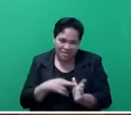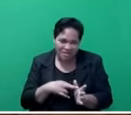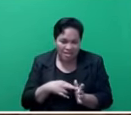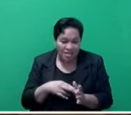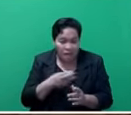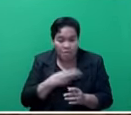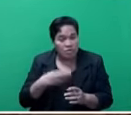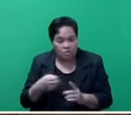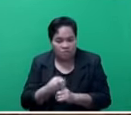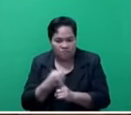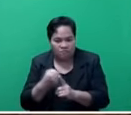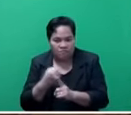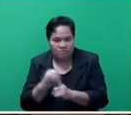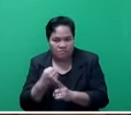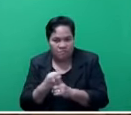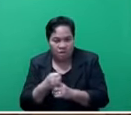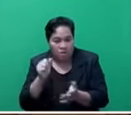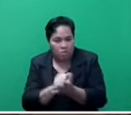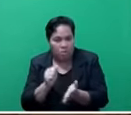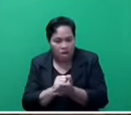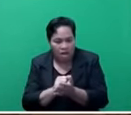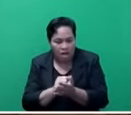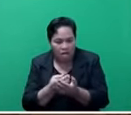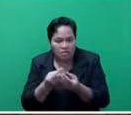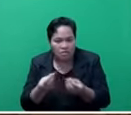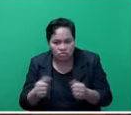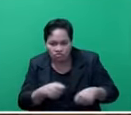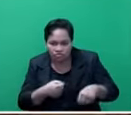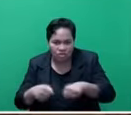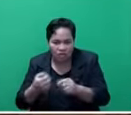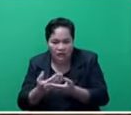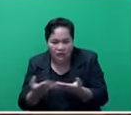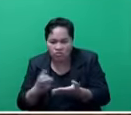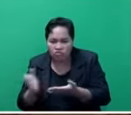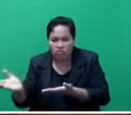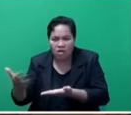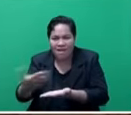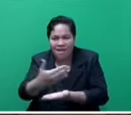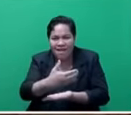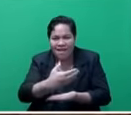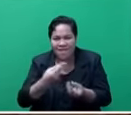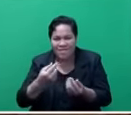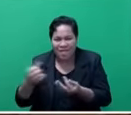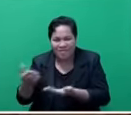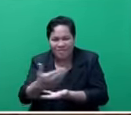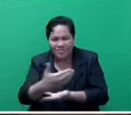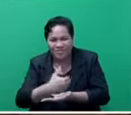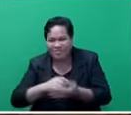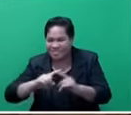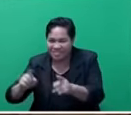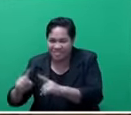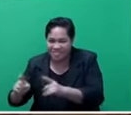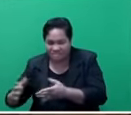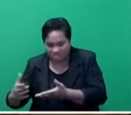vigorously implemented and instigated appropriate measures and strategies to strengthen collection of revenue. And at the same time is working in reducing